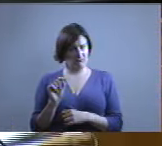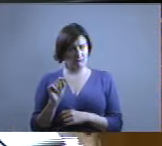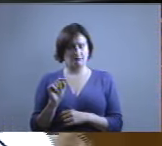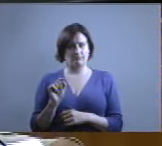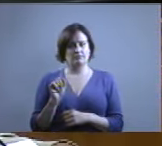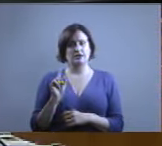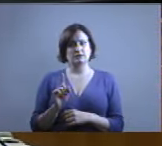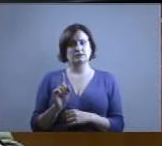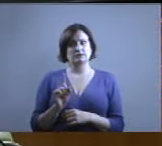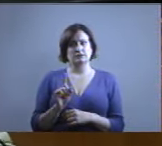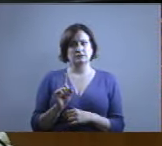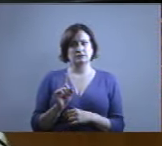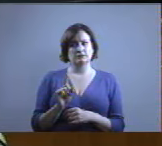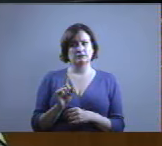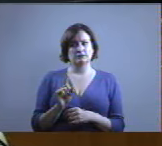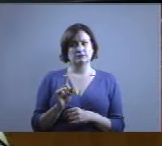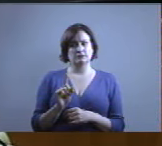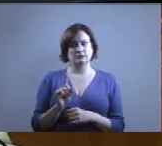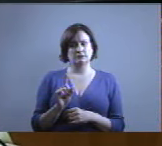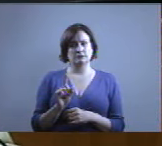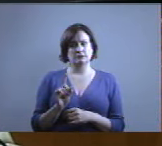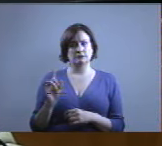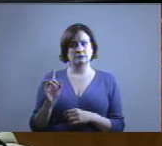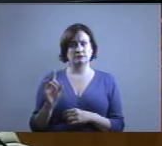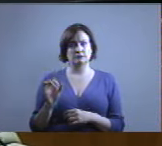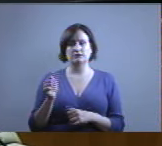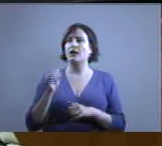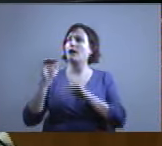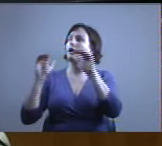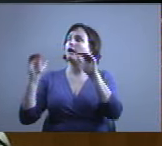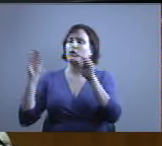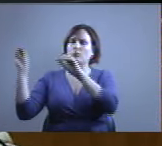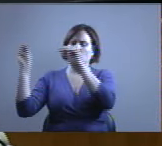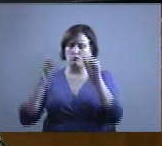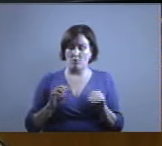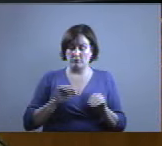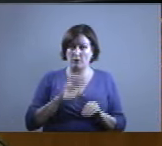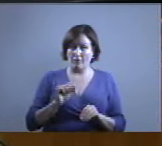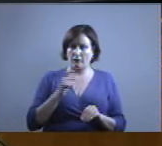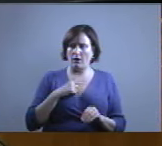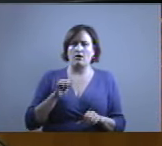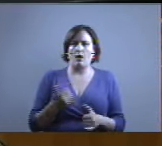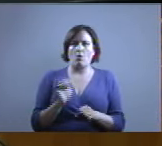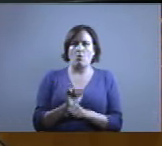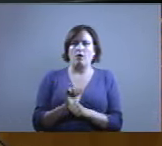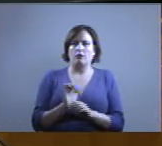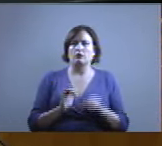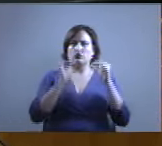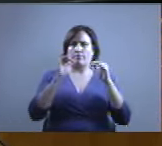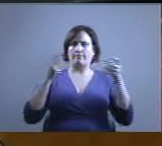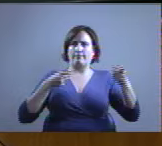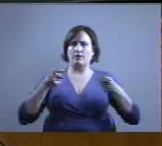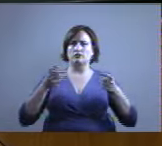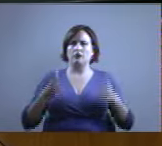is the number of non-South Africans in top management positions in 2012, which stood